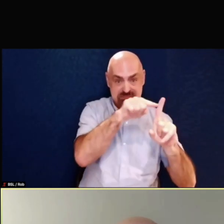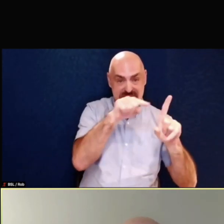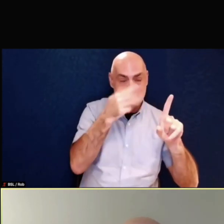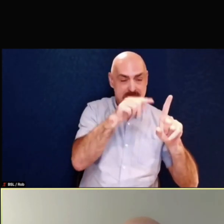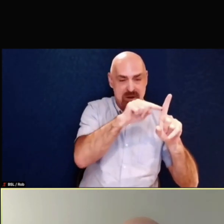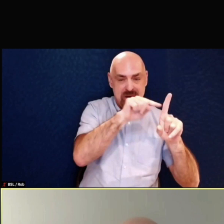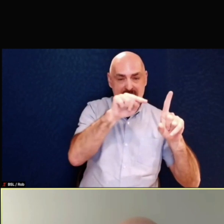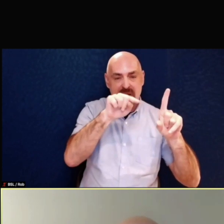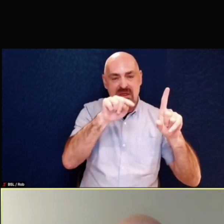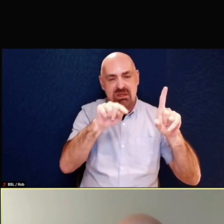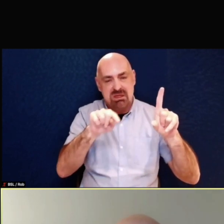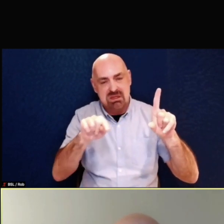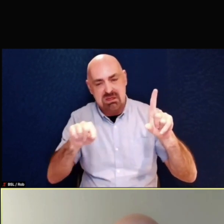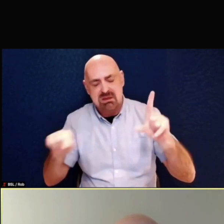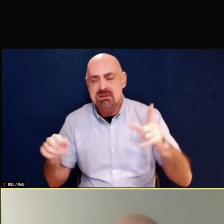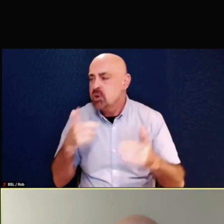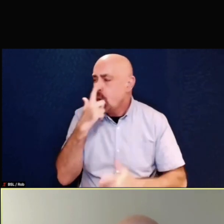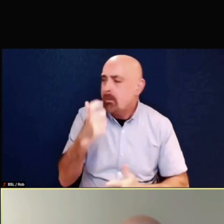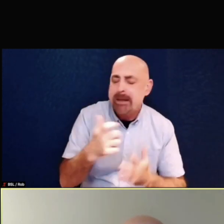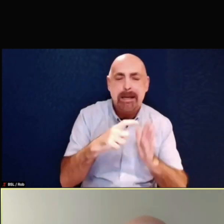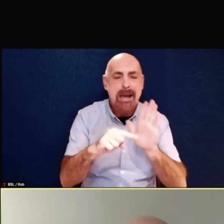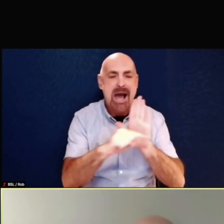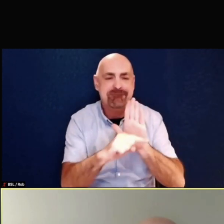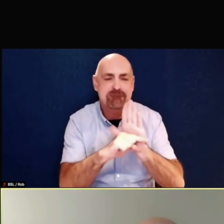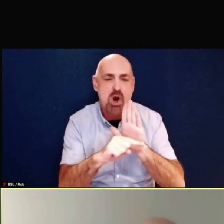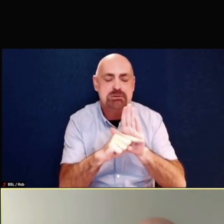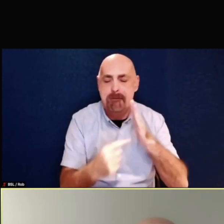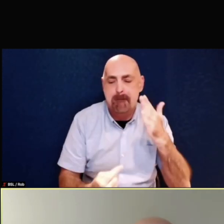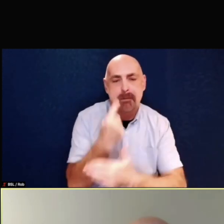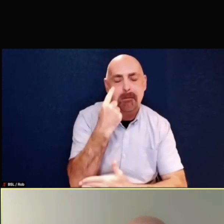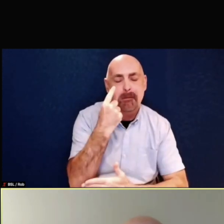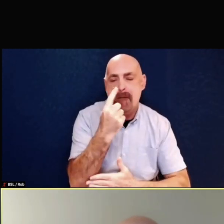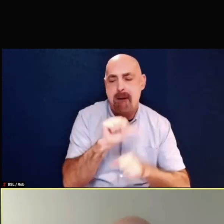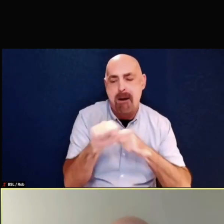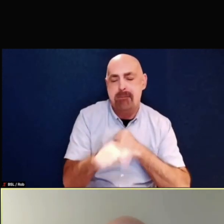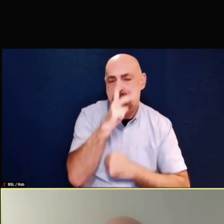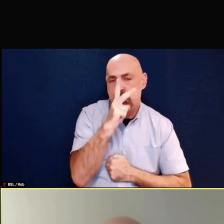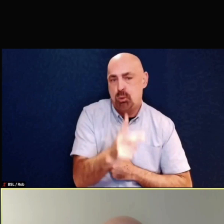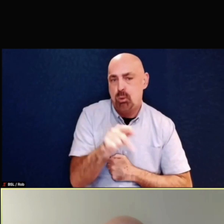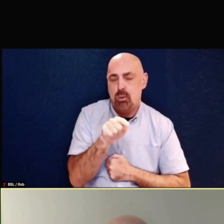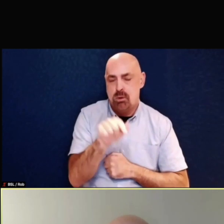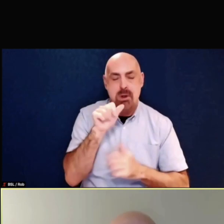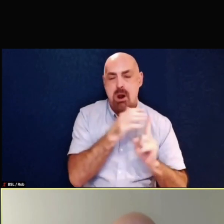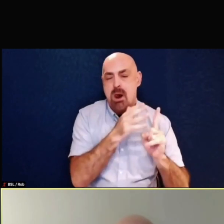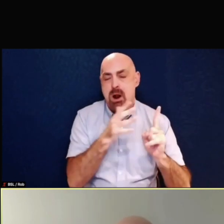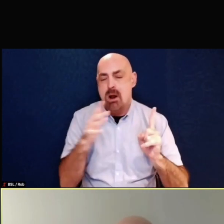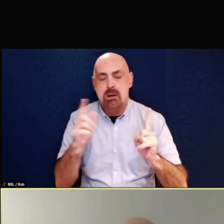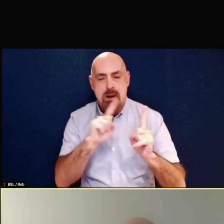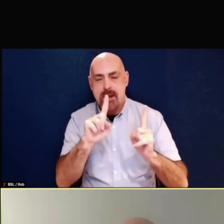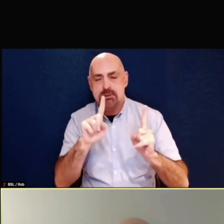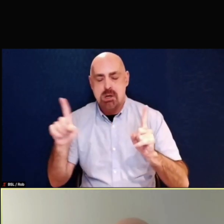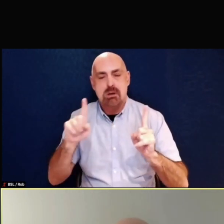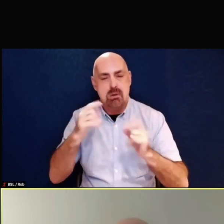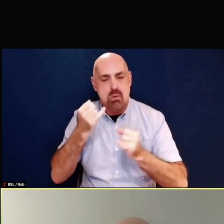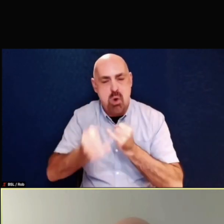a different trajectory. Maybe they experience some adverse events when they're just after 2, and then again into later childhoods. Maybe they